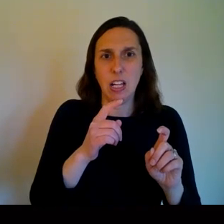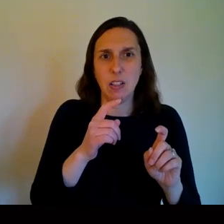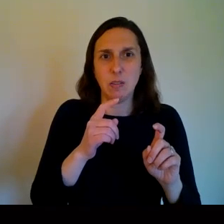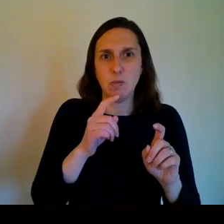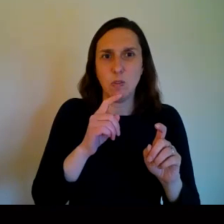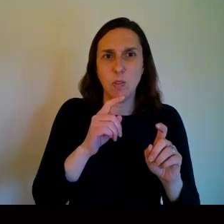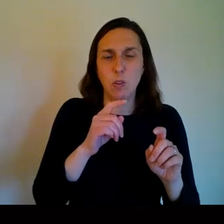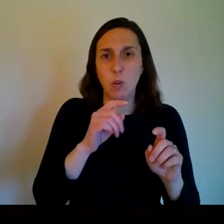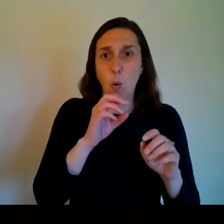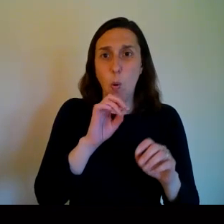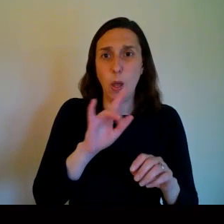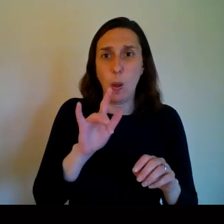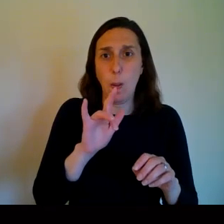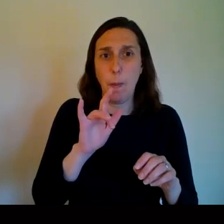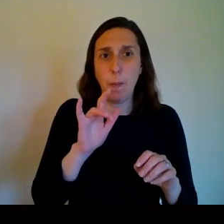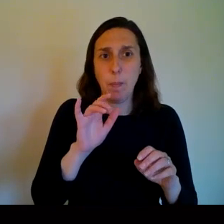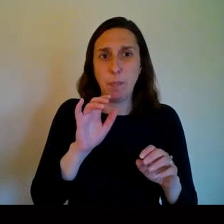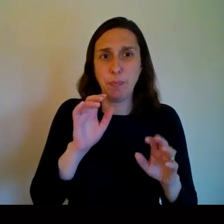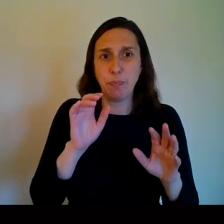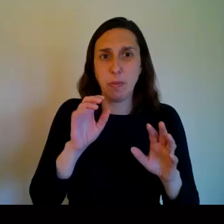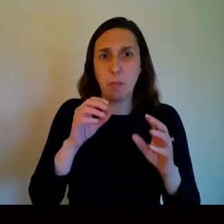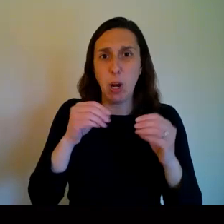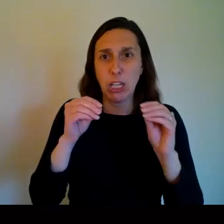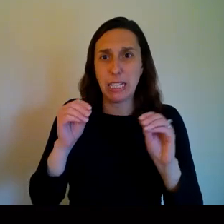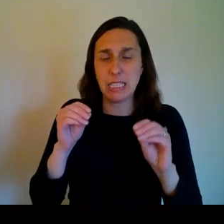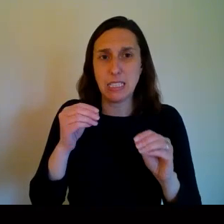Change to oil markets.